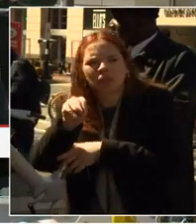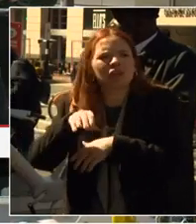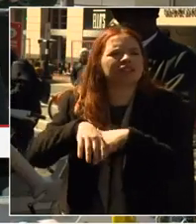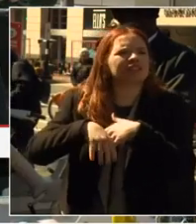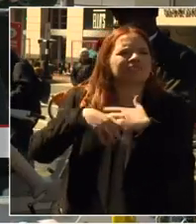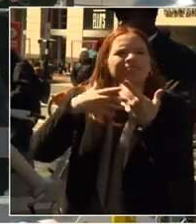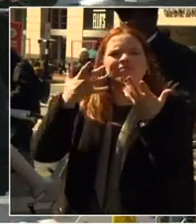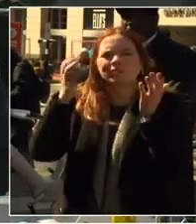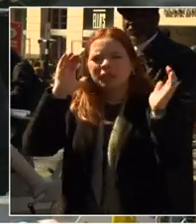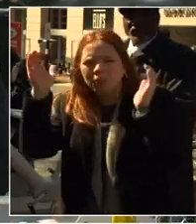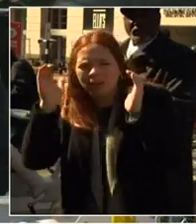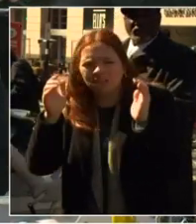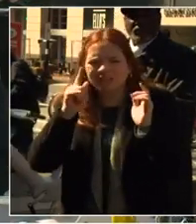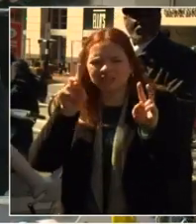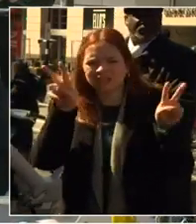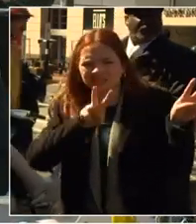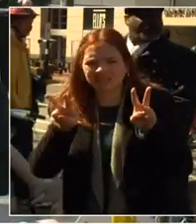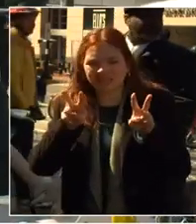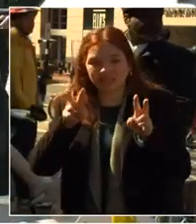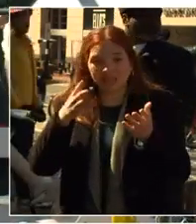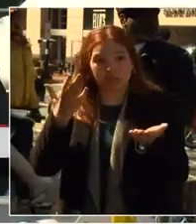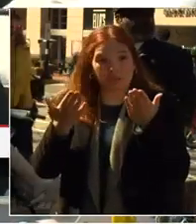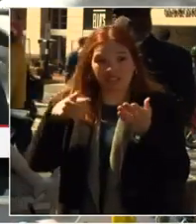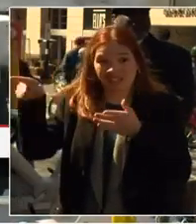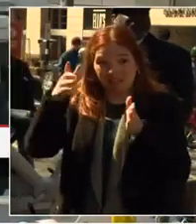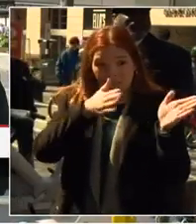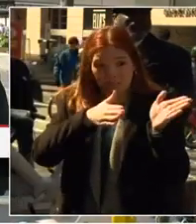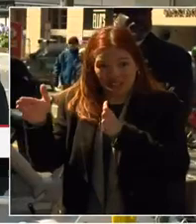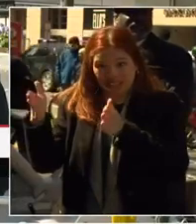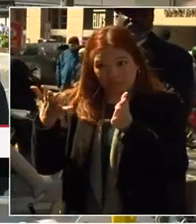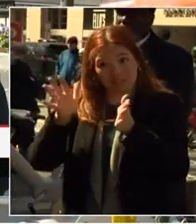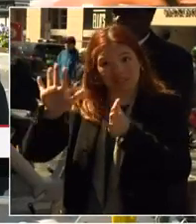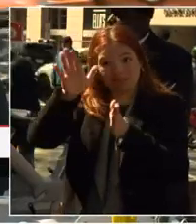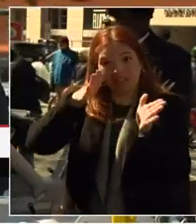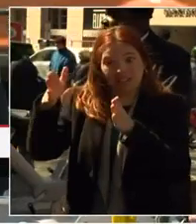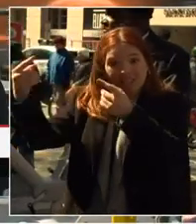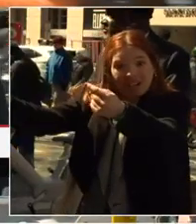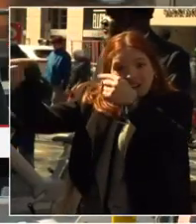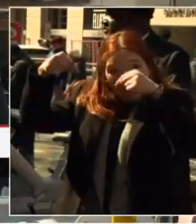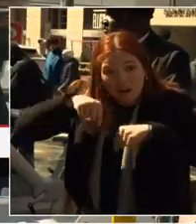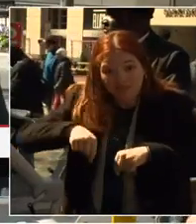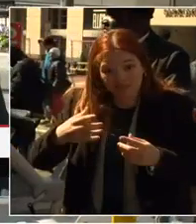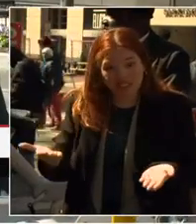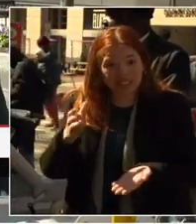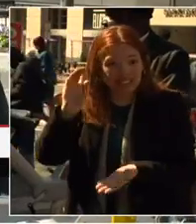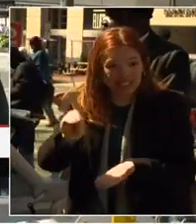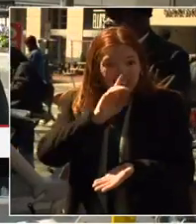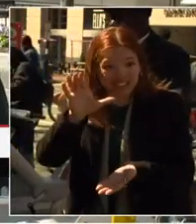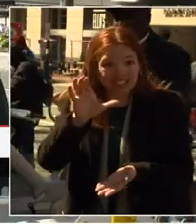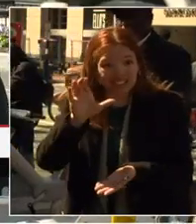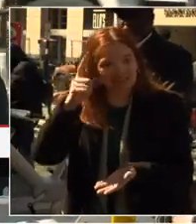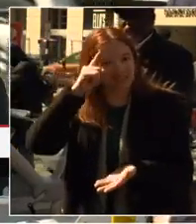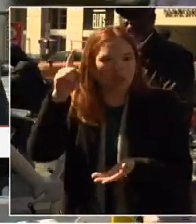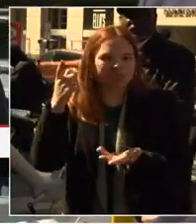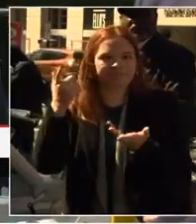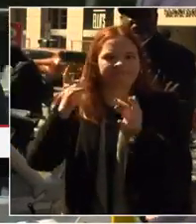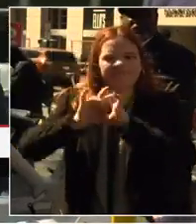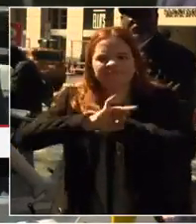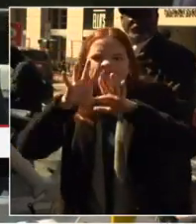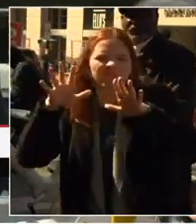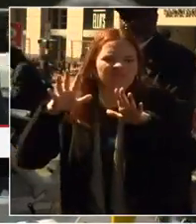might be planning to come, certainly to the District of Columbia, to commit violence. Right now, we're not seeing